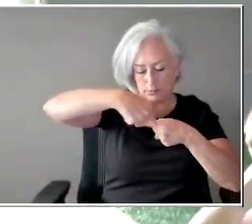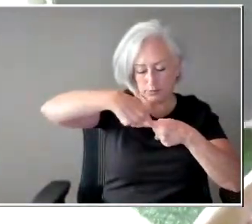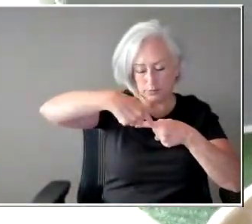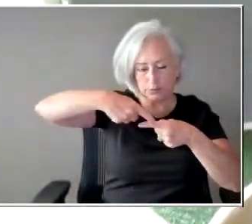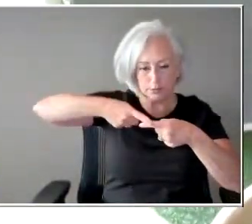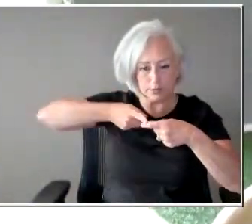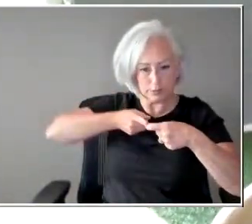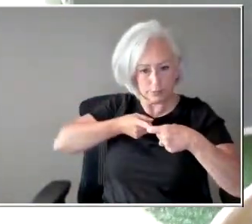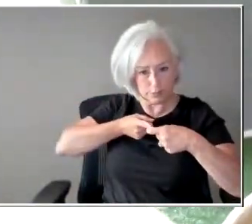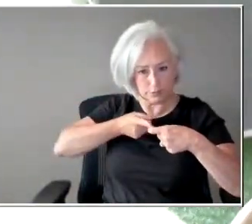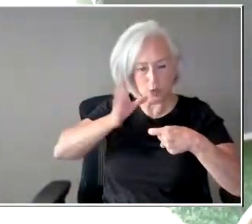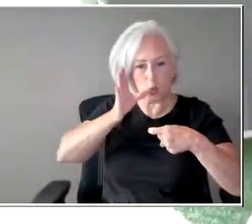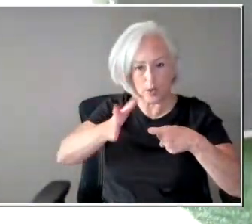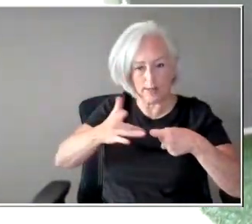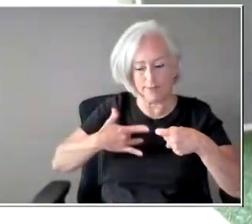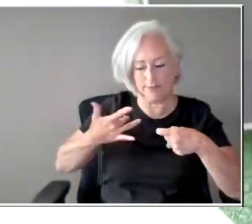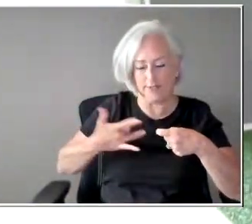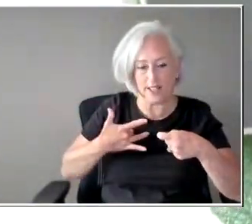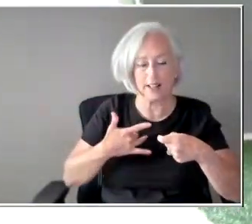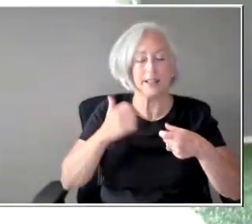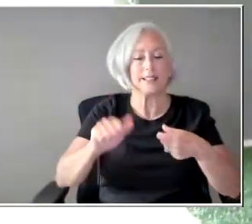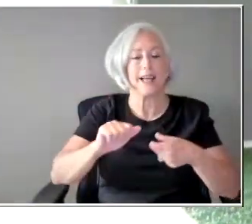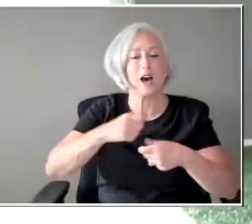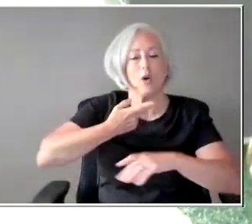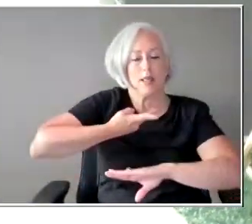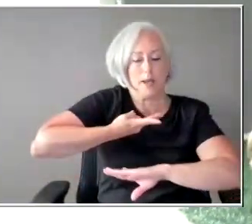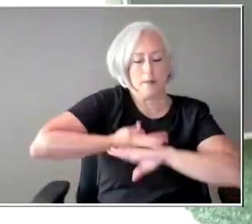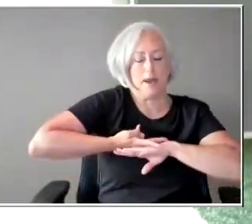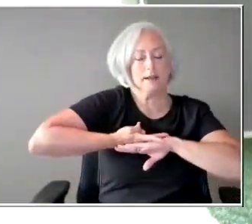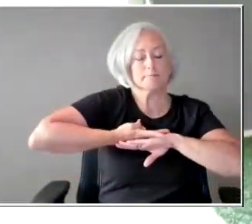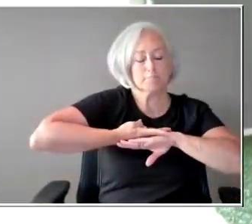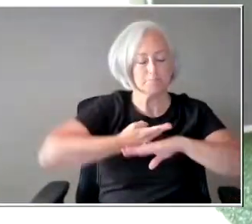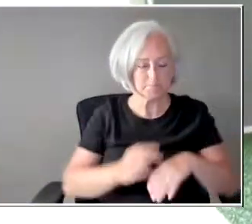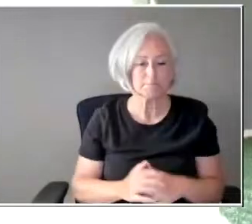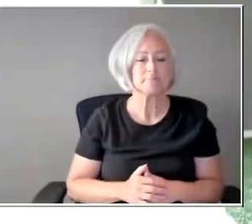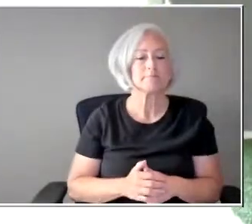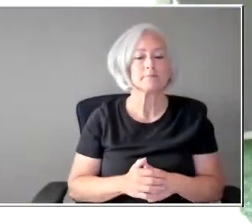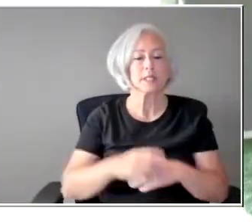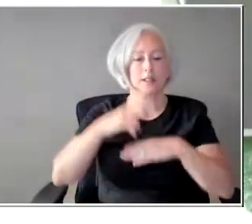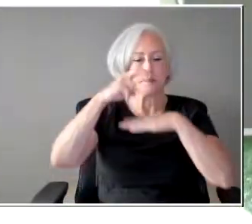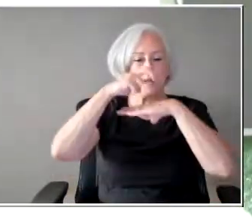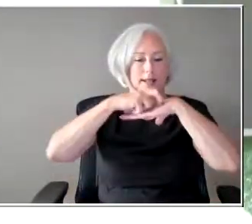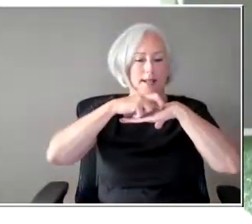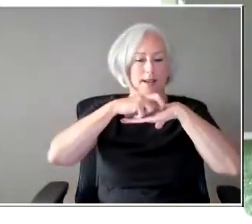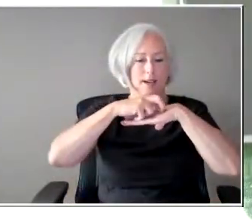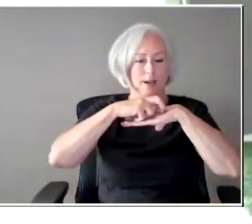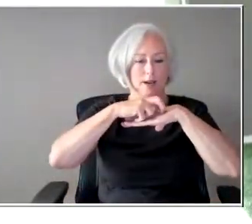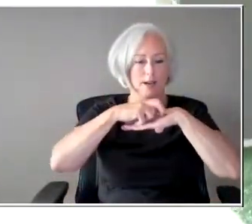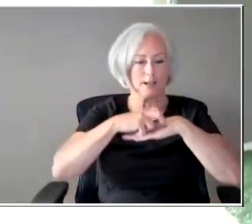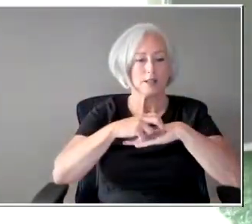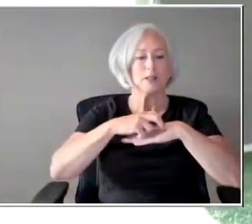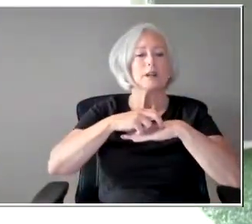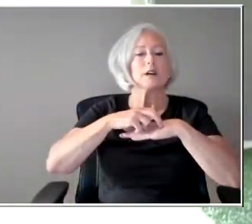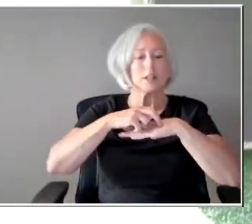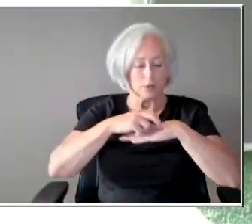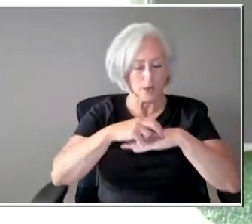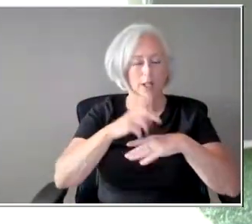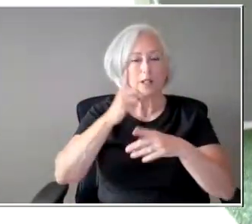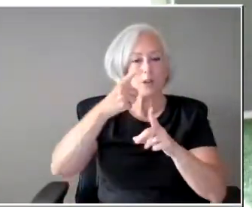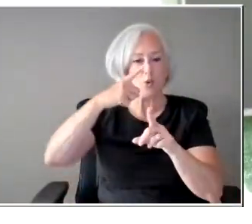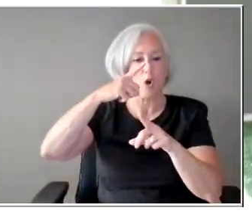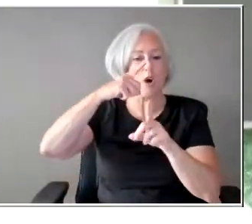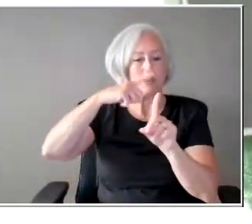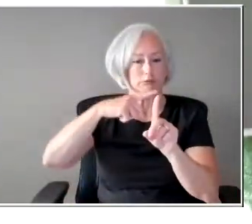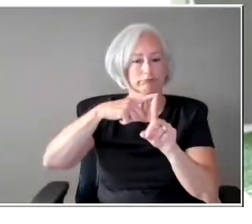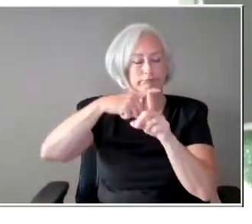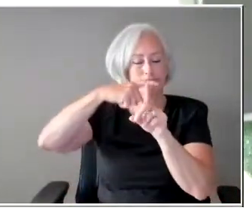I'm going to have you lay on your back. Bend both knees just like you are. Now you're going to cross one foot over the other, doesn't matter which. Perfect,